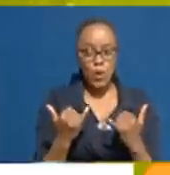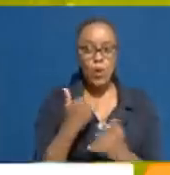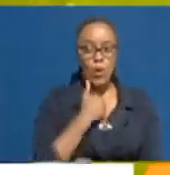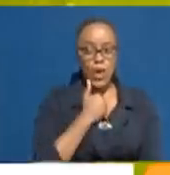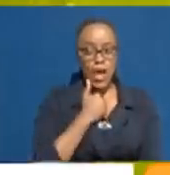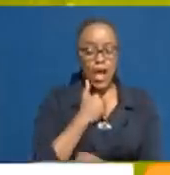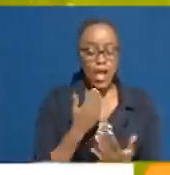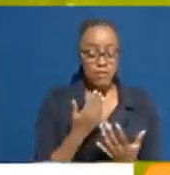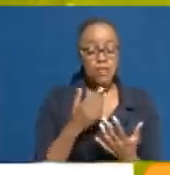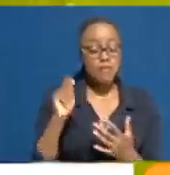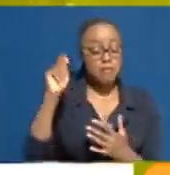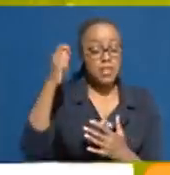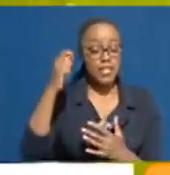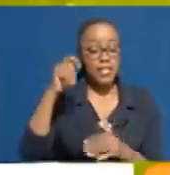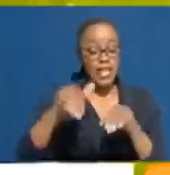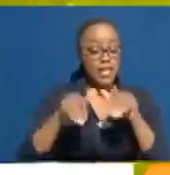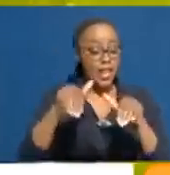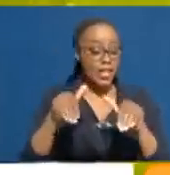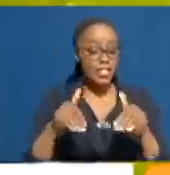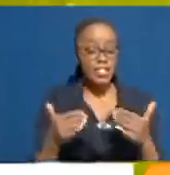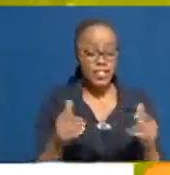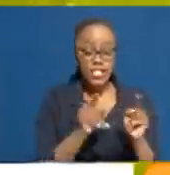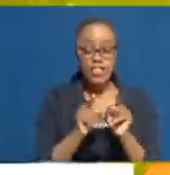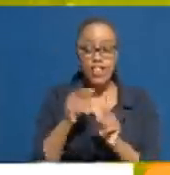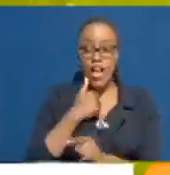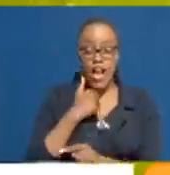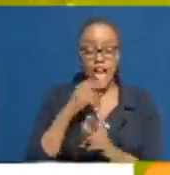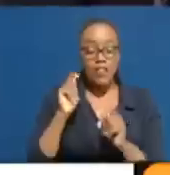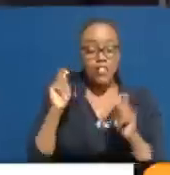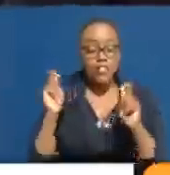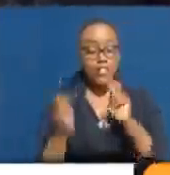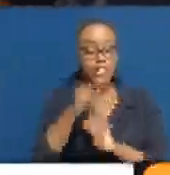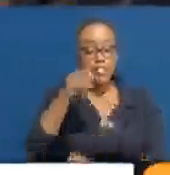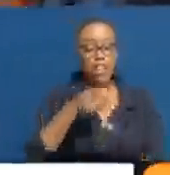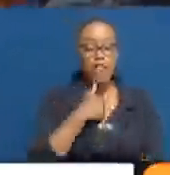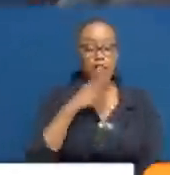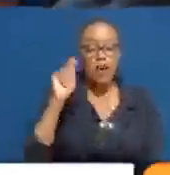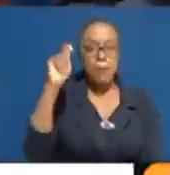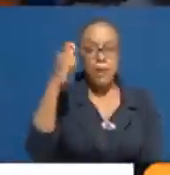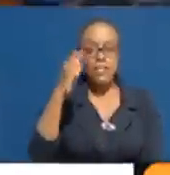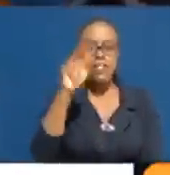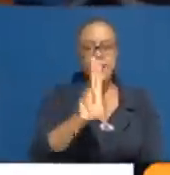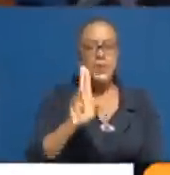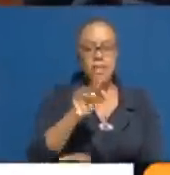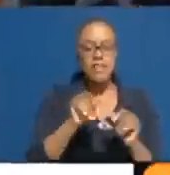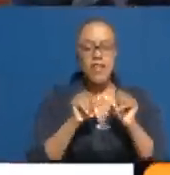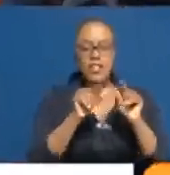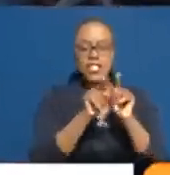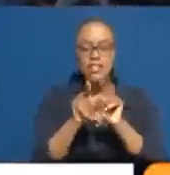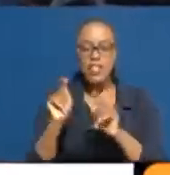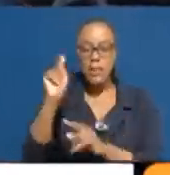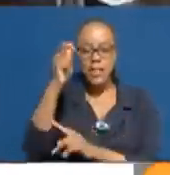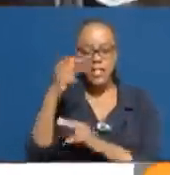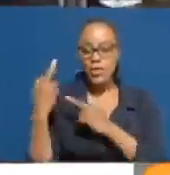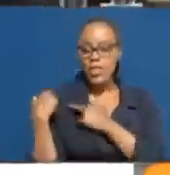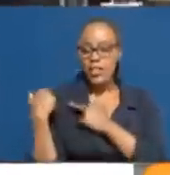the president-elect and there has to be a transition. President Kenyatta continues with his presidential duties